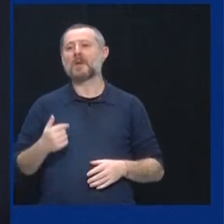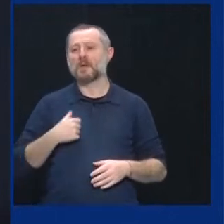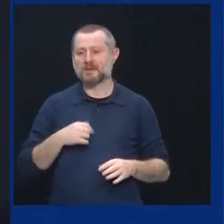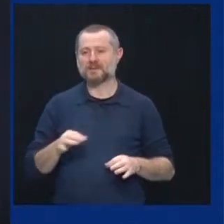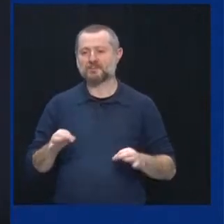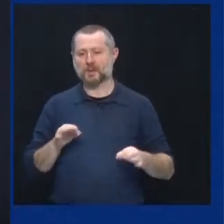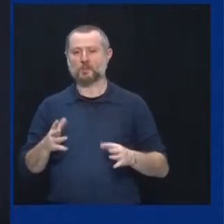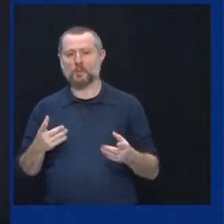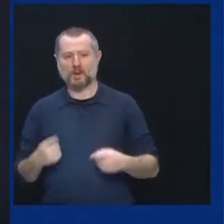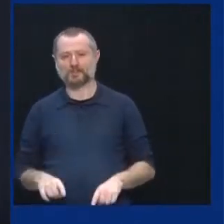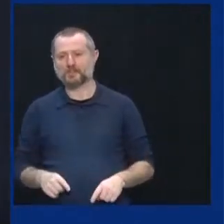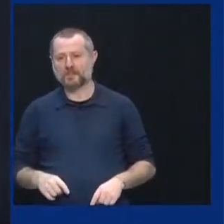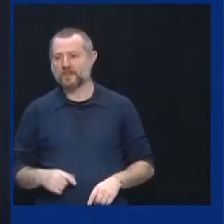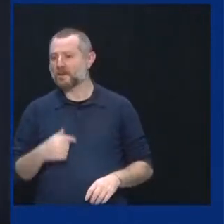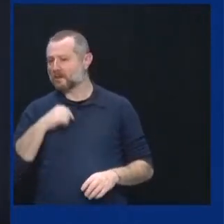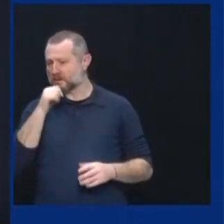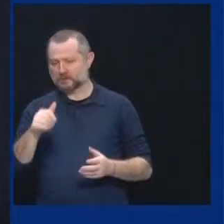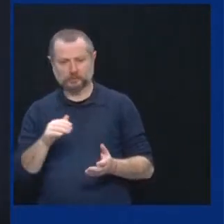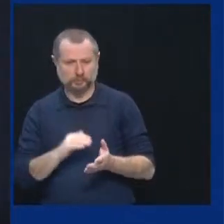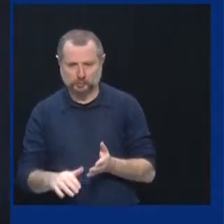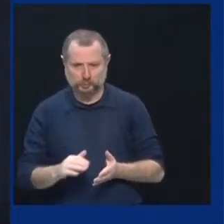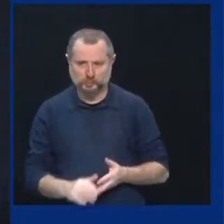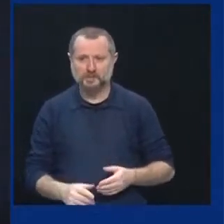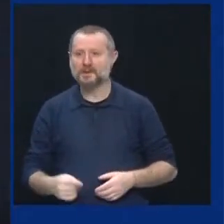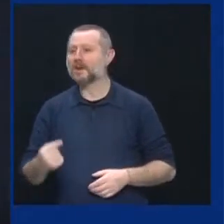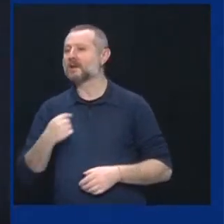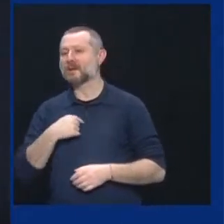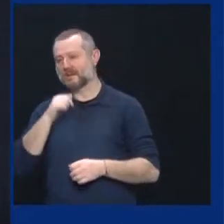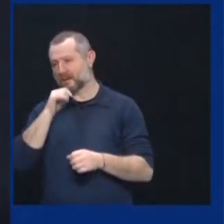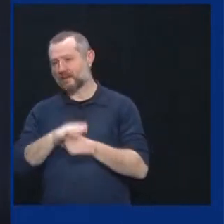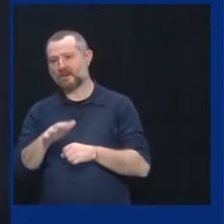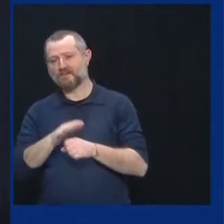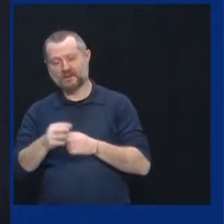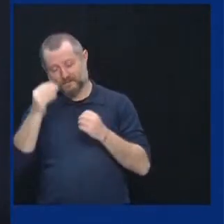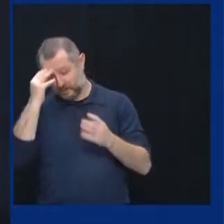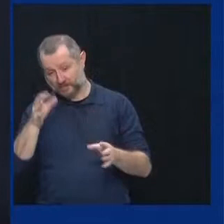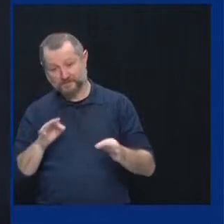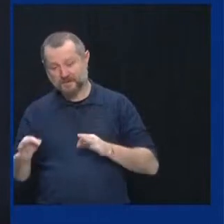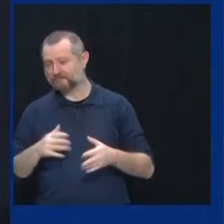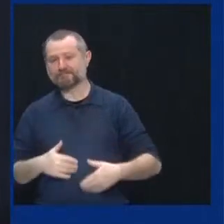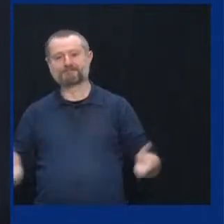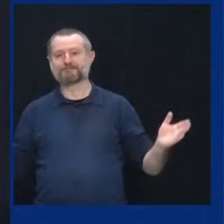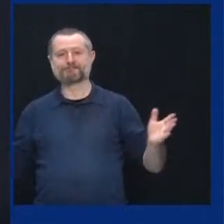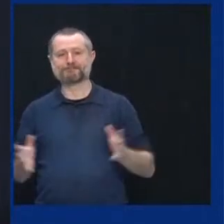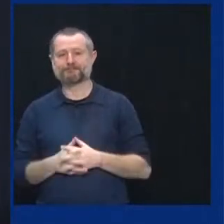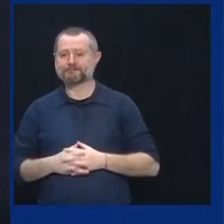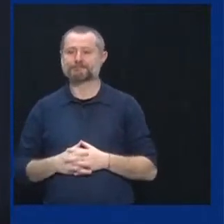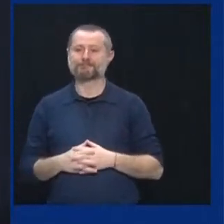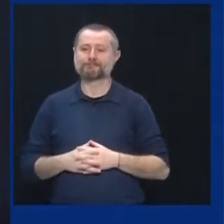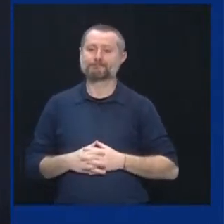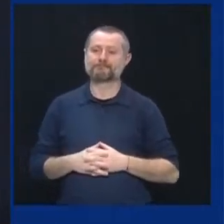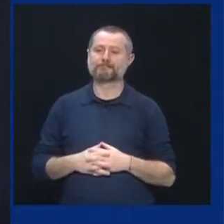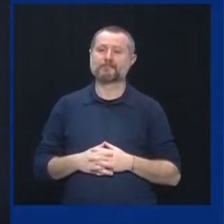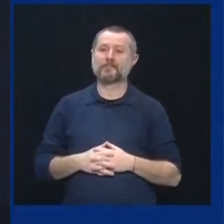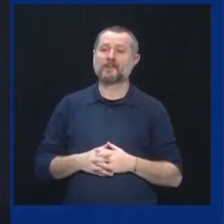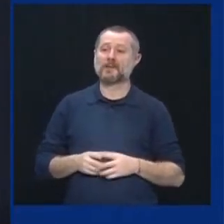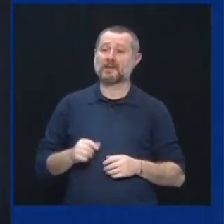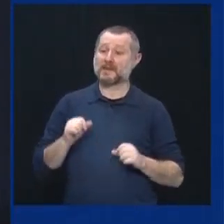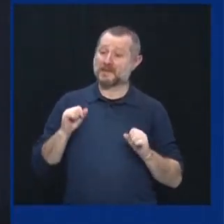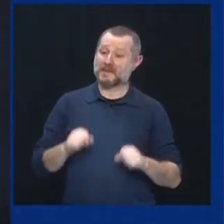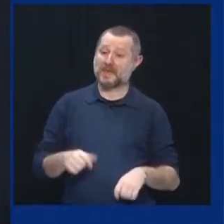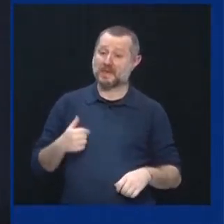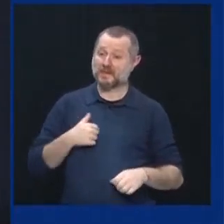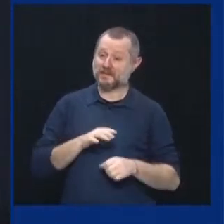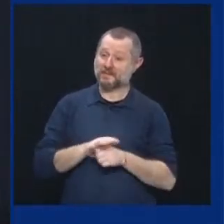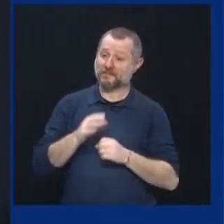an excuse. We did not provide enough public information. And by the way, in this situation, I don't know that you could ever provide enough